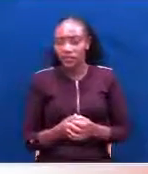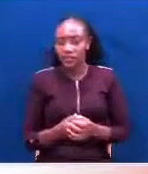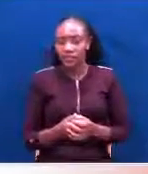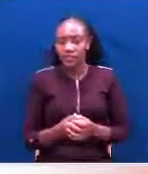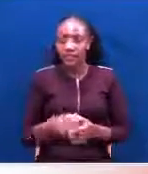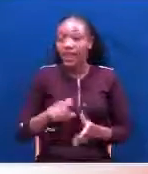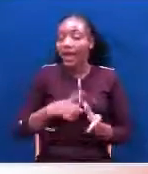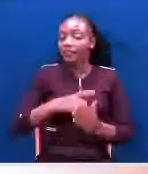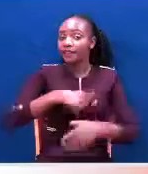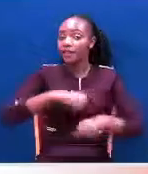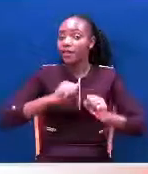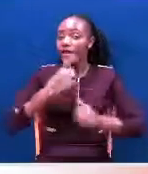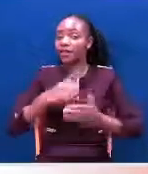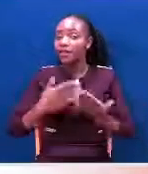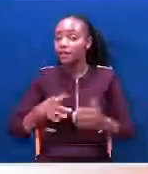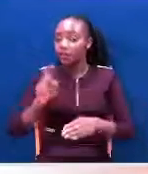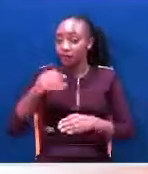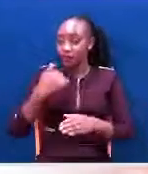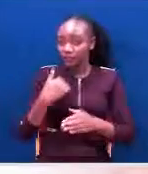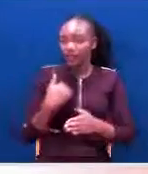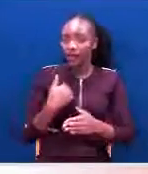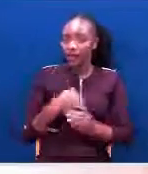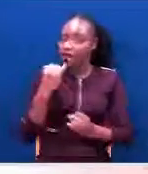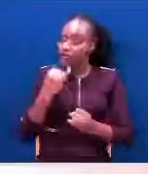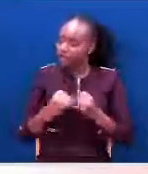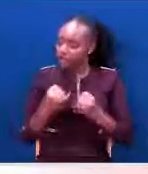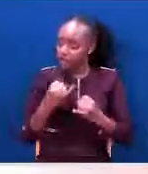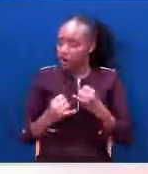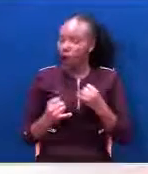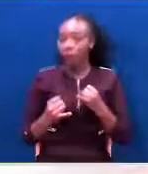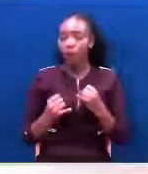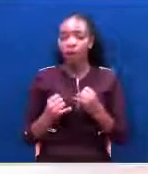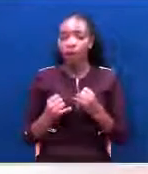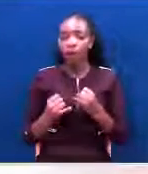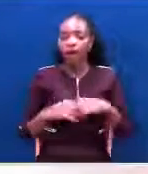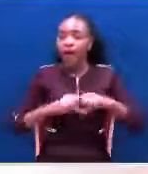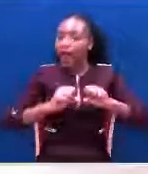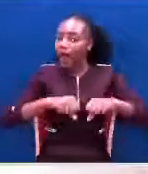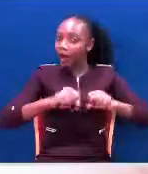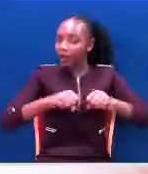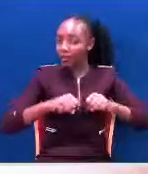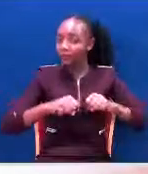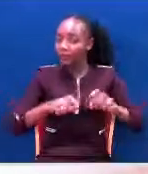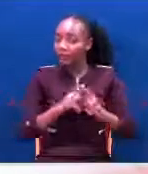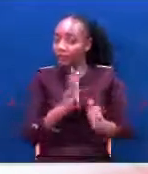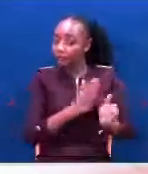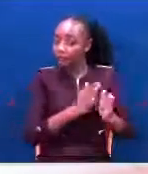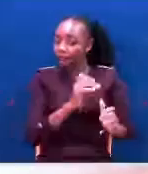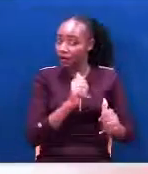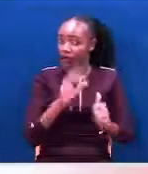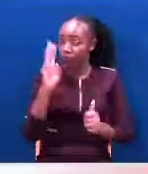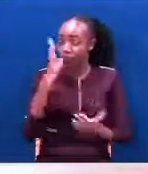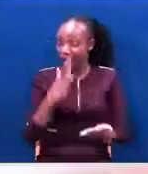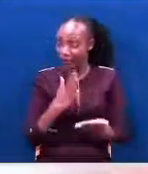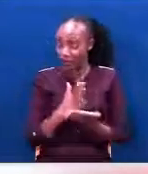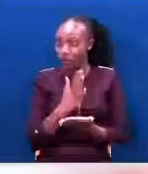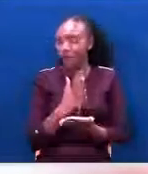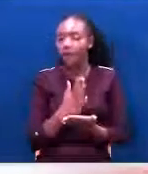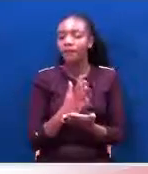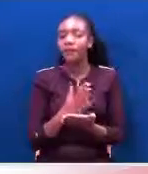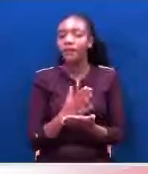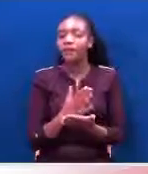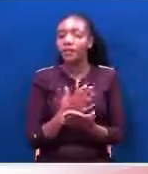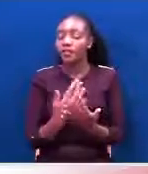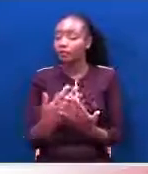We have agreed that we are going to come up with a final agreement and framework that will ensure that the goods